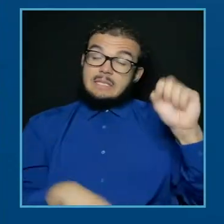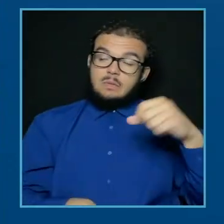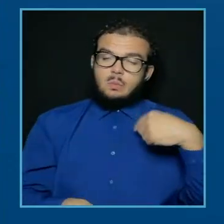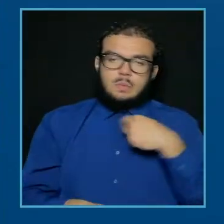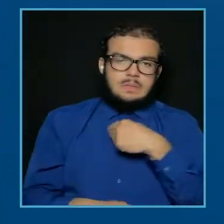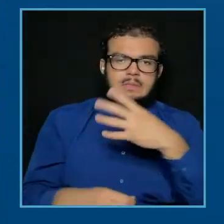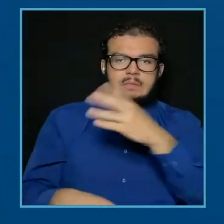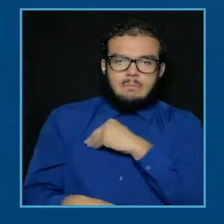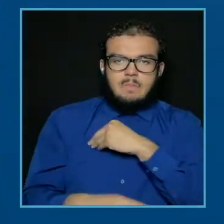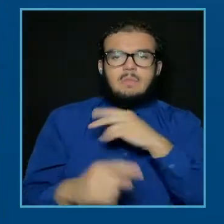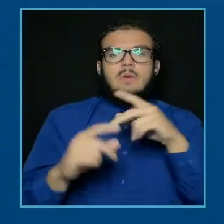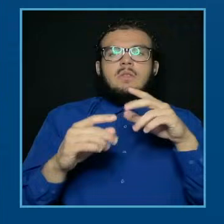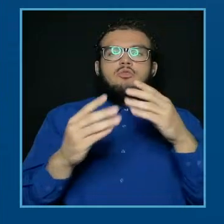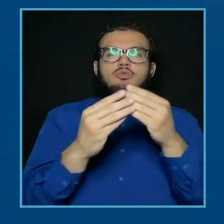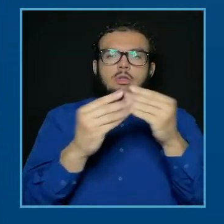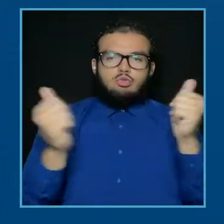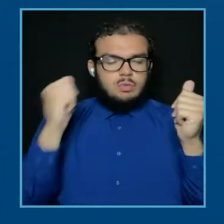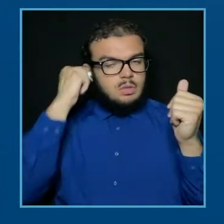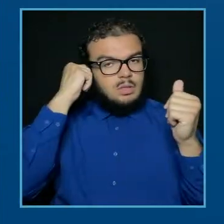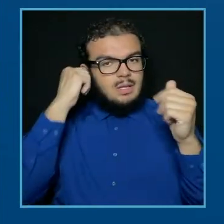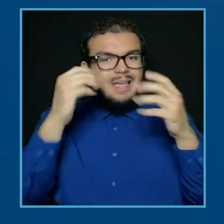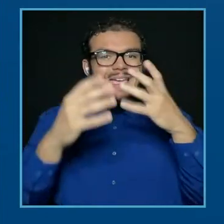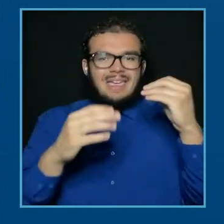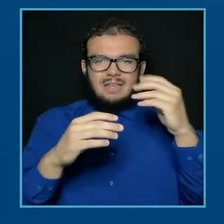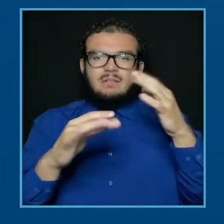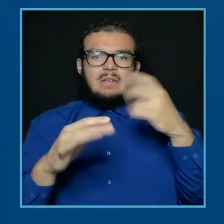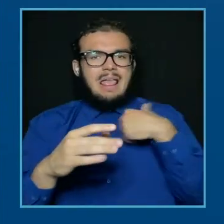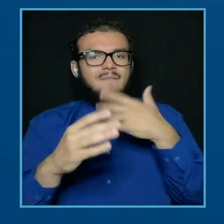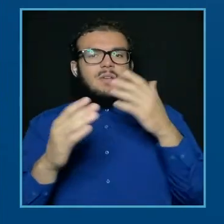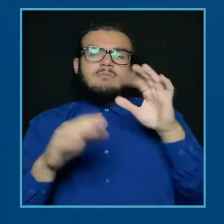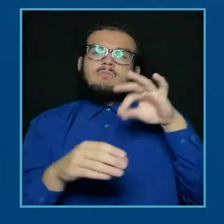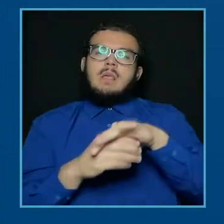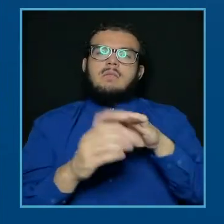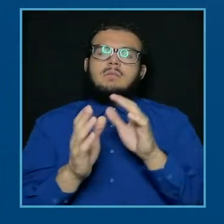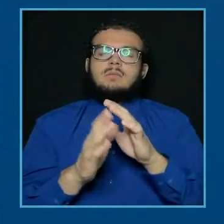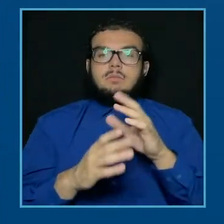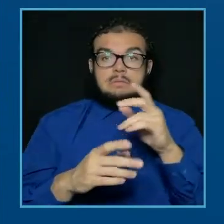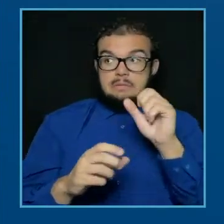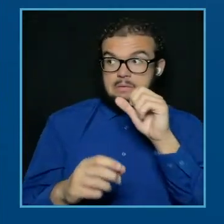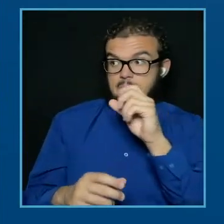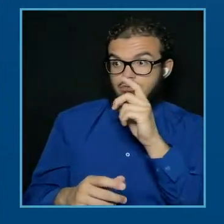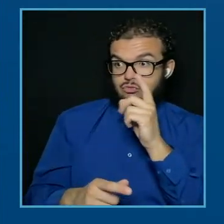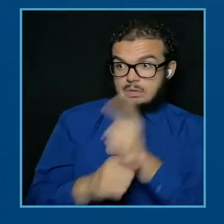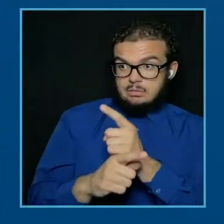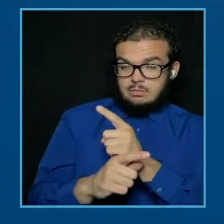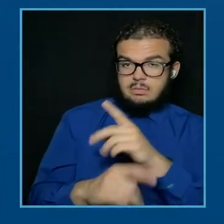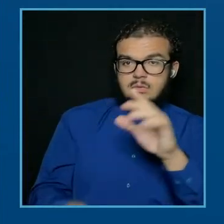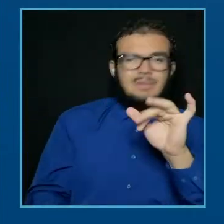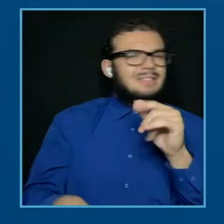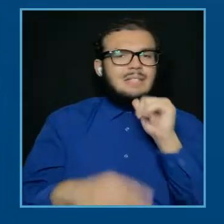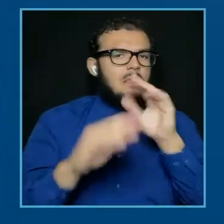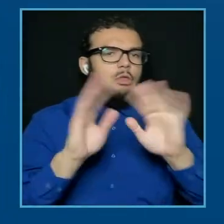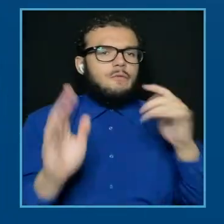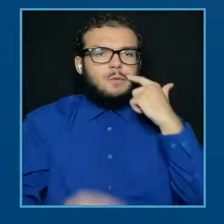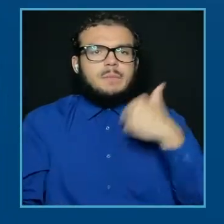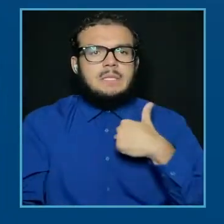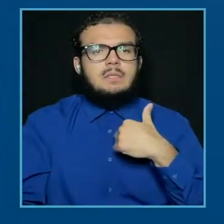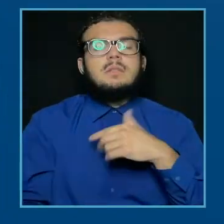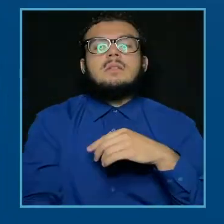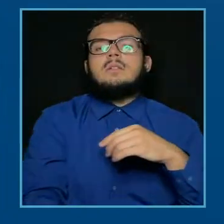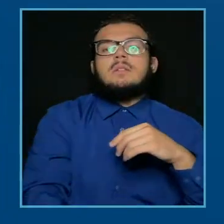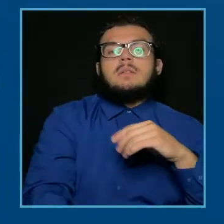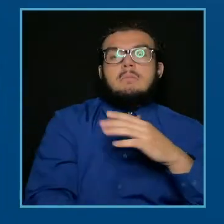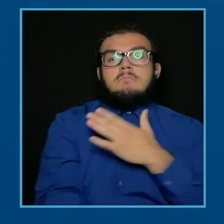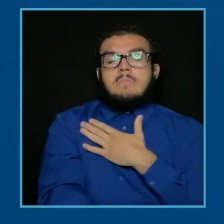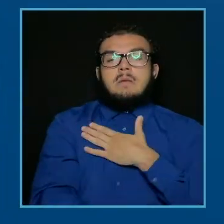this resolution, and then here's the ballot. Yeah. Is that what you were envisioning? Because that wasn't clear to me. Okay, here's what I would envision. First